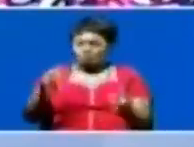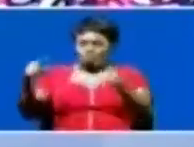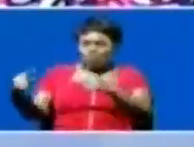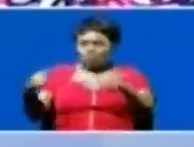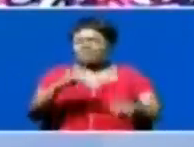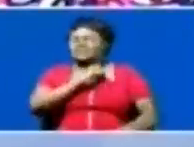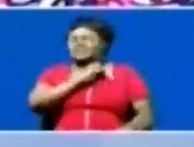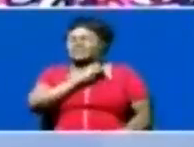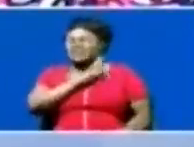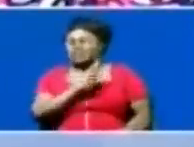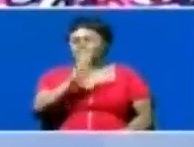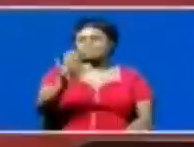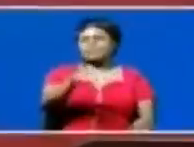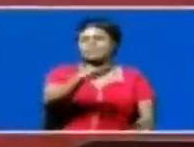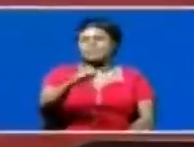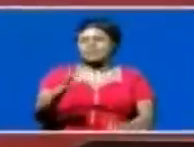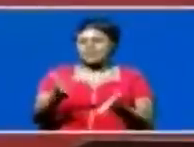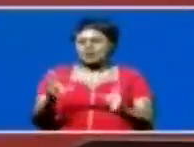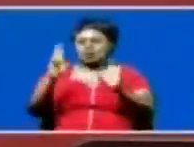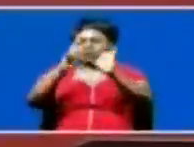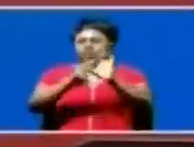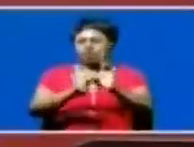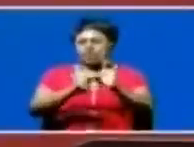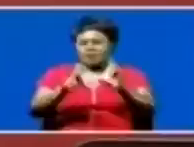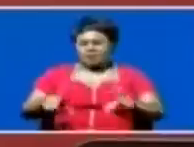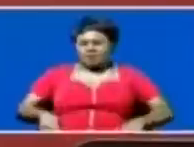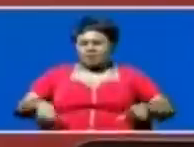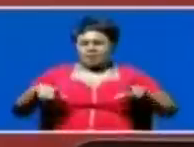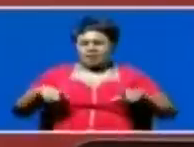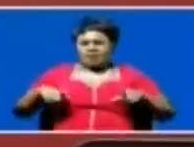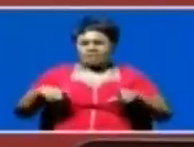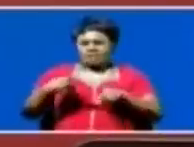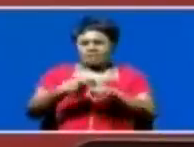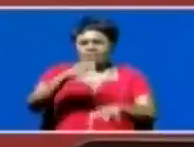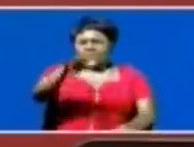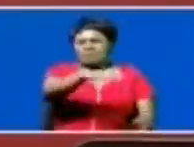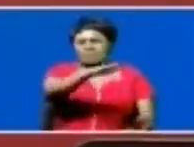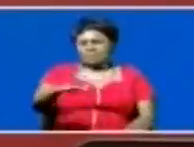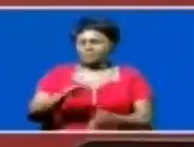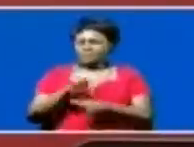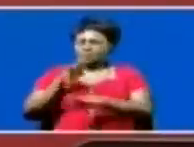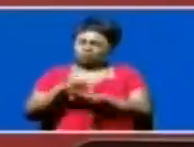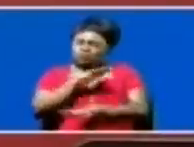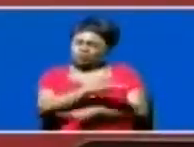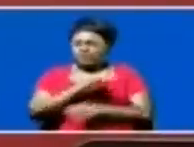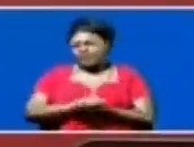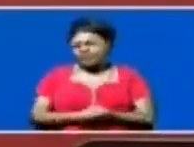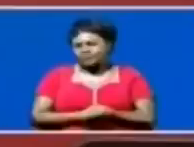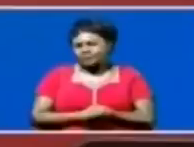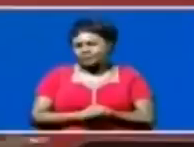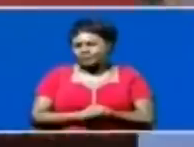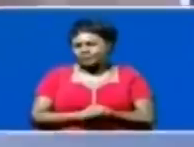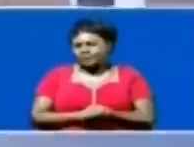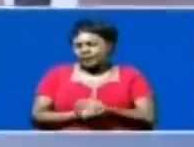the shouting that was there in Parliament, and now joins us. He's live, I believe, from Parliament. Duncan, good evening.